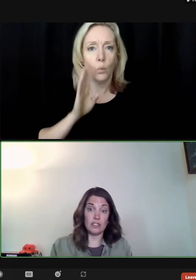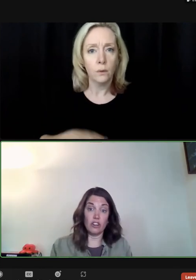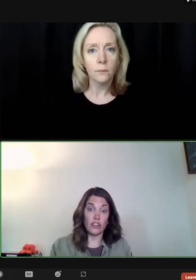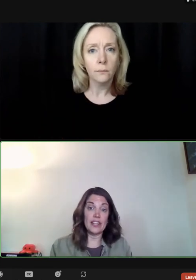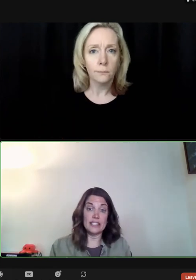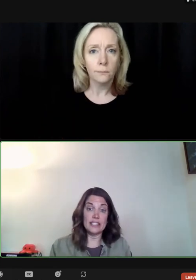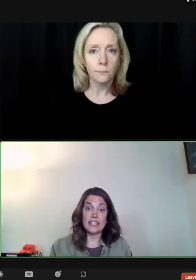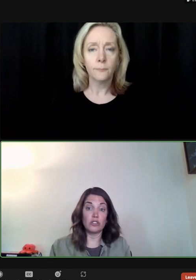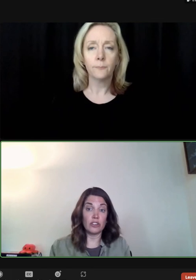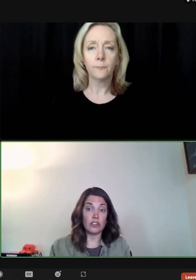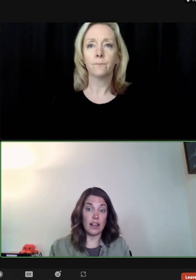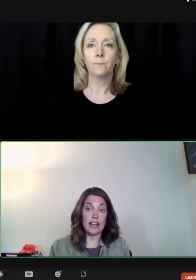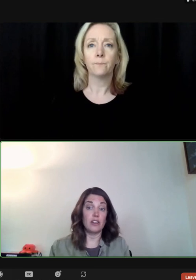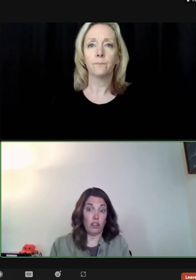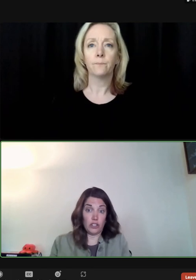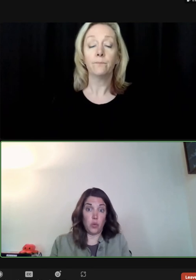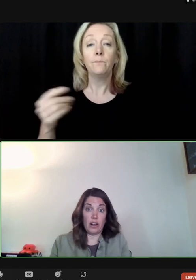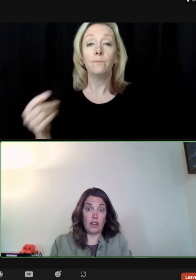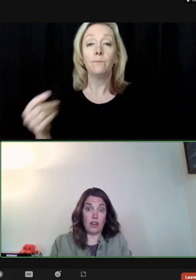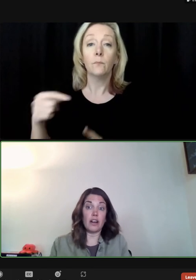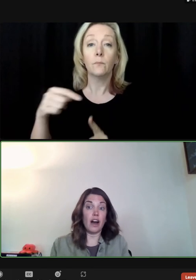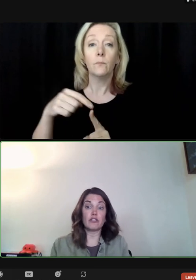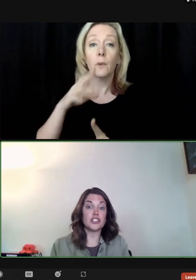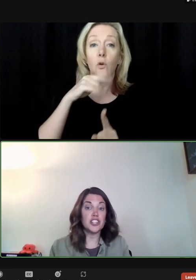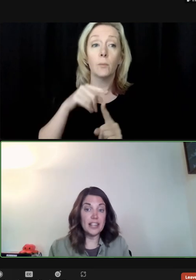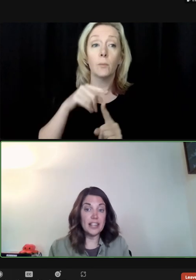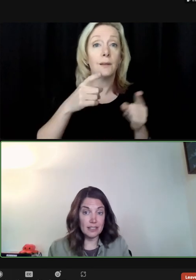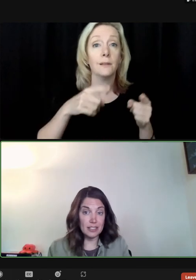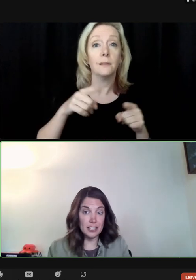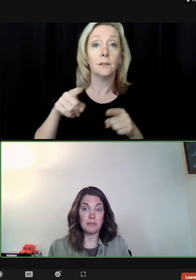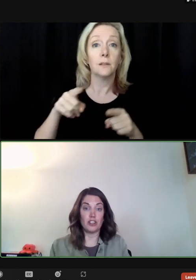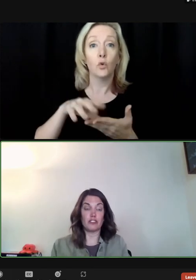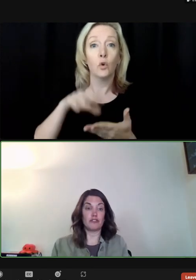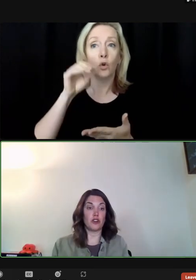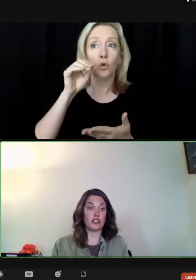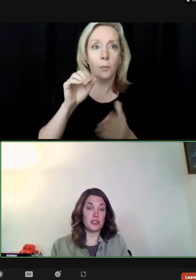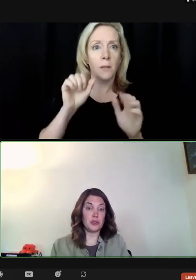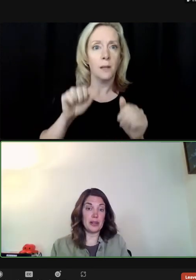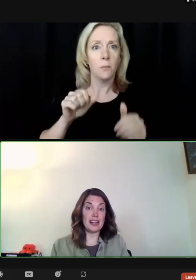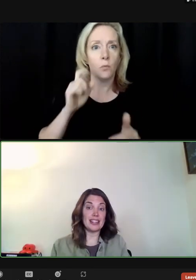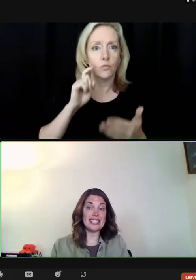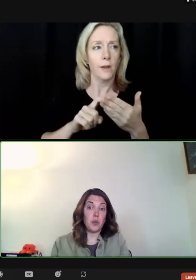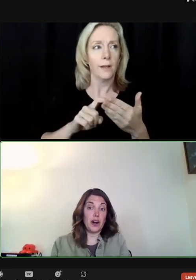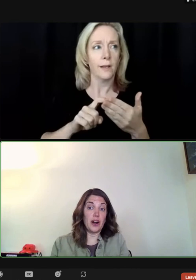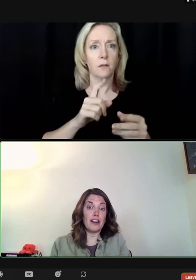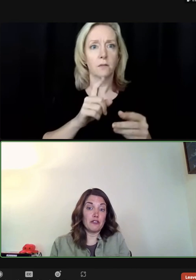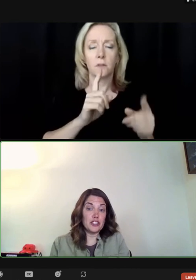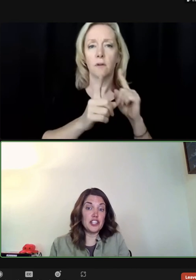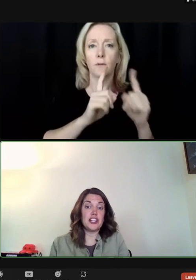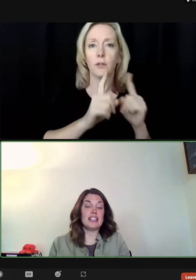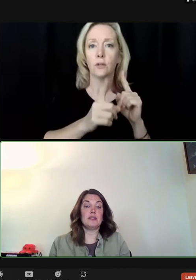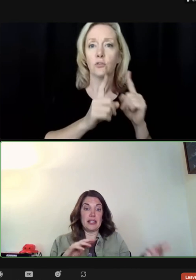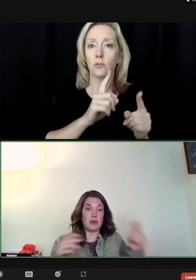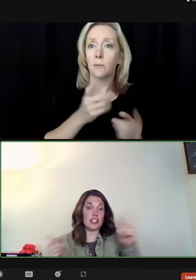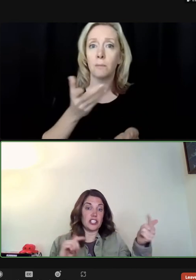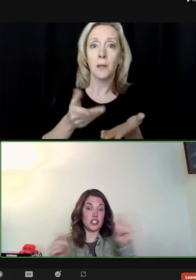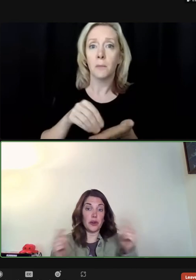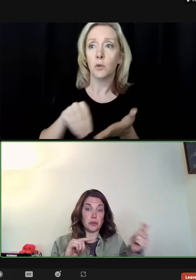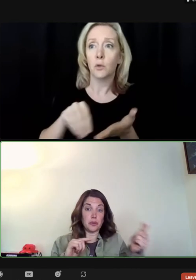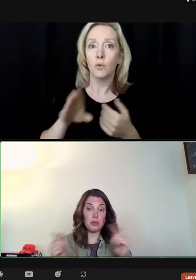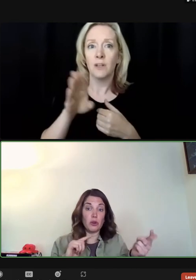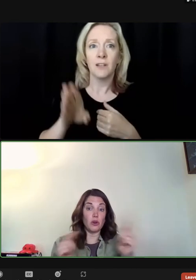And along the incidental learning line, also what a conversation is. for our students who might not see what a conversation is,